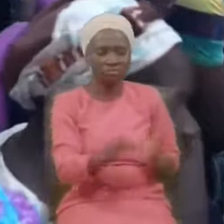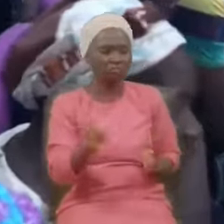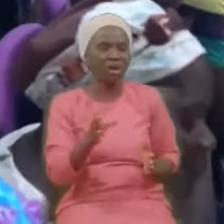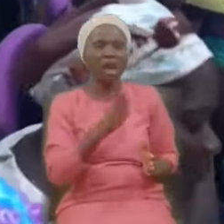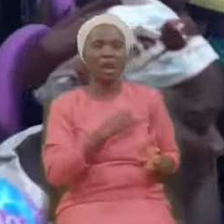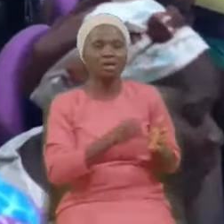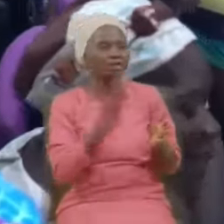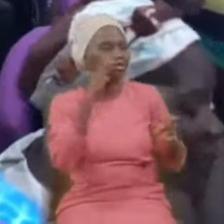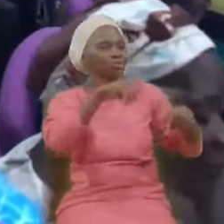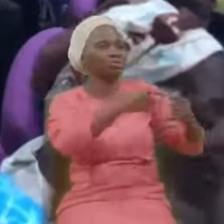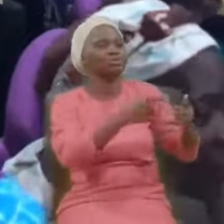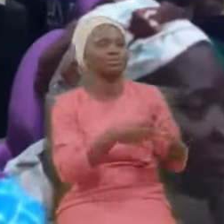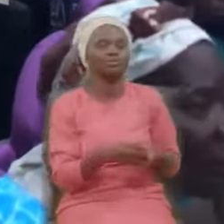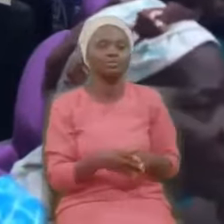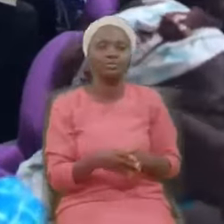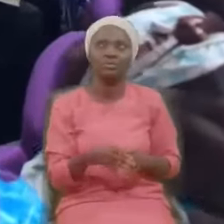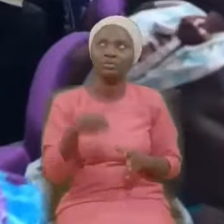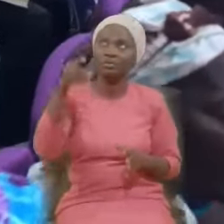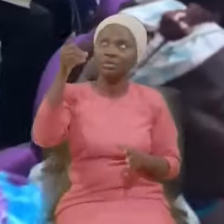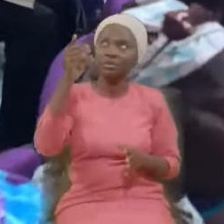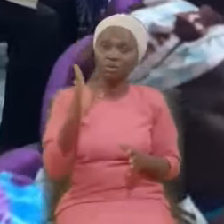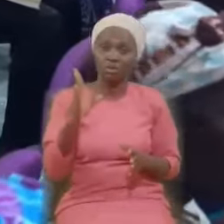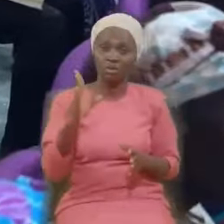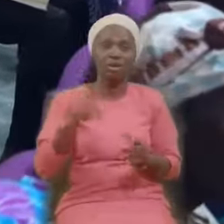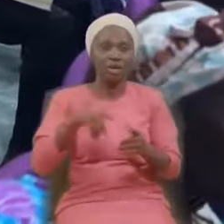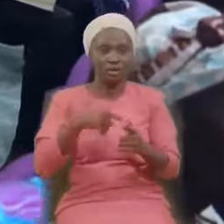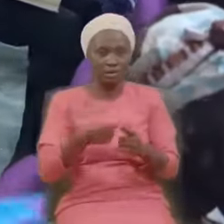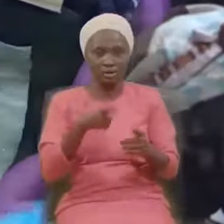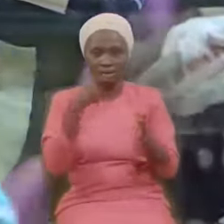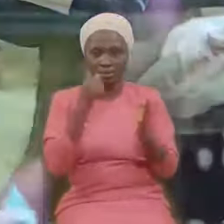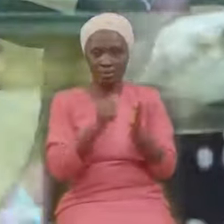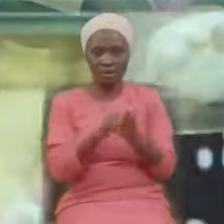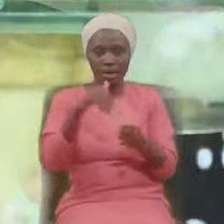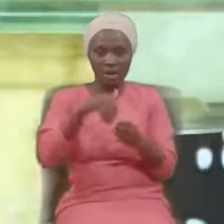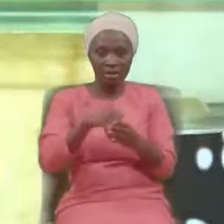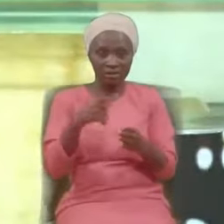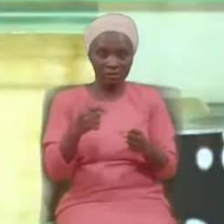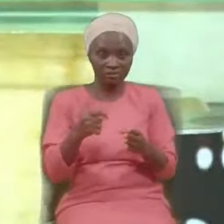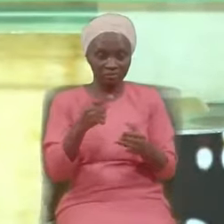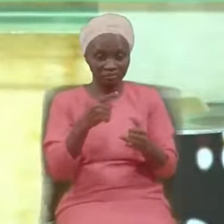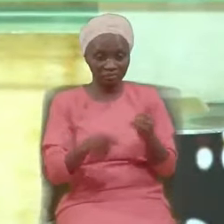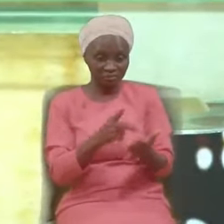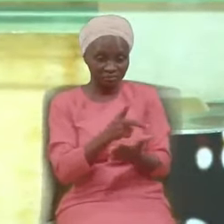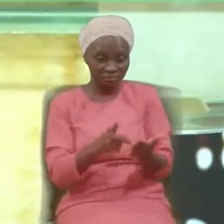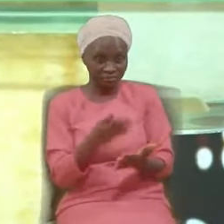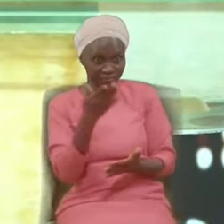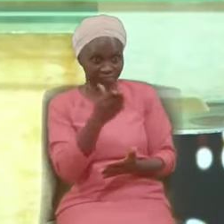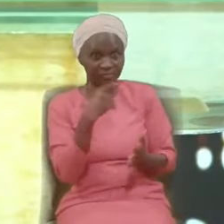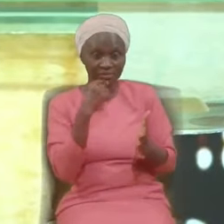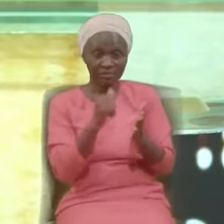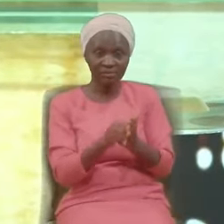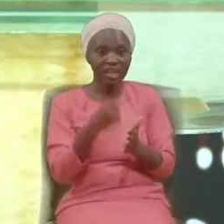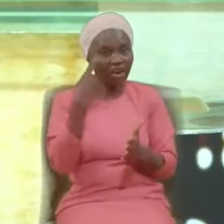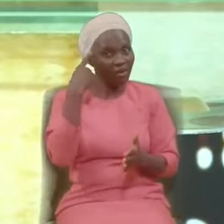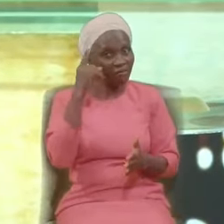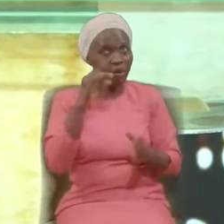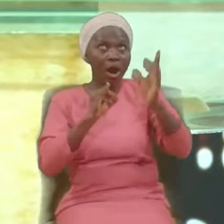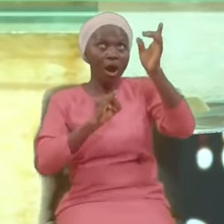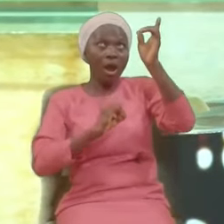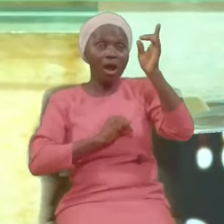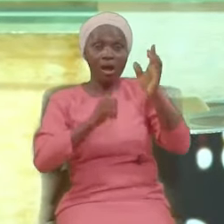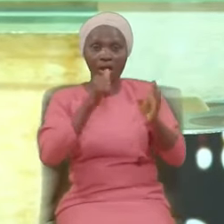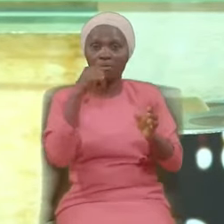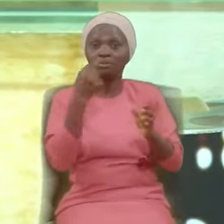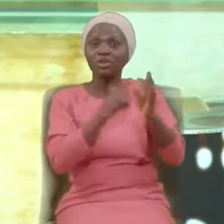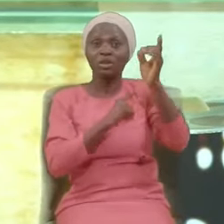And then God said in verse, in the latter part there, for I am the Lord that